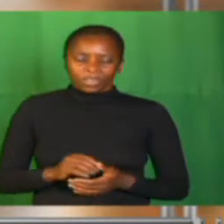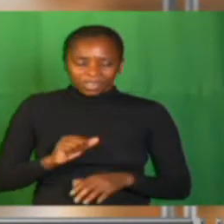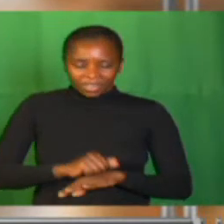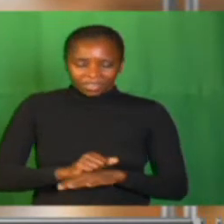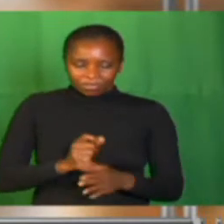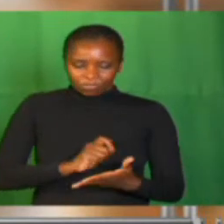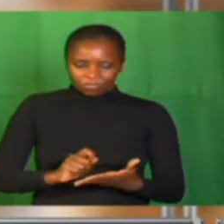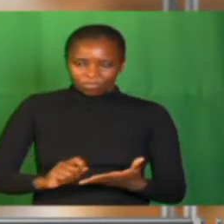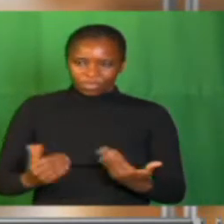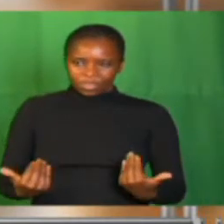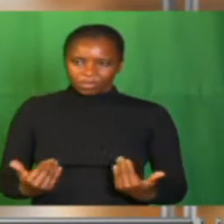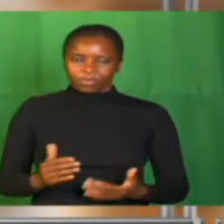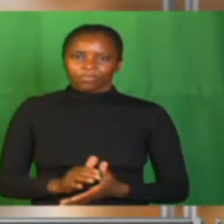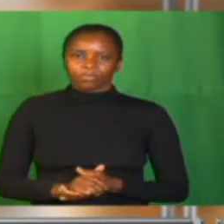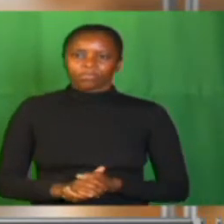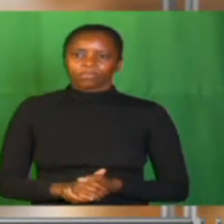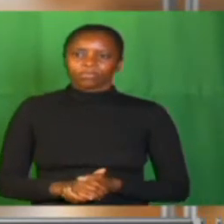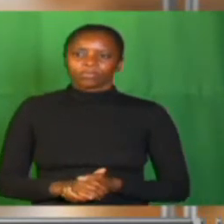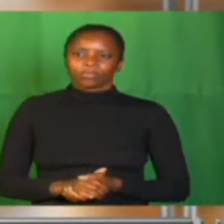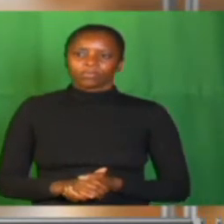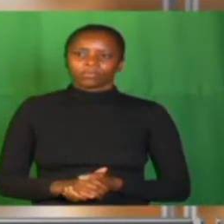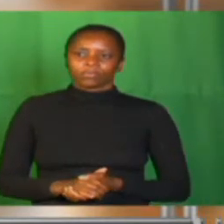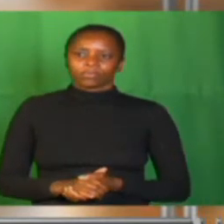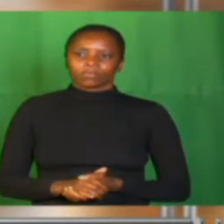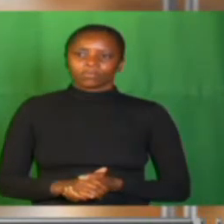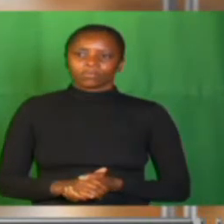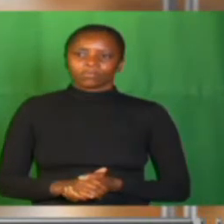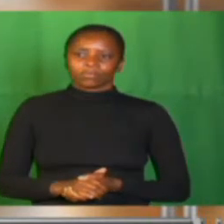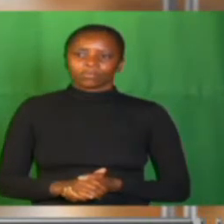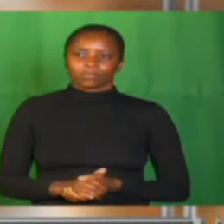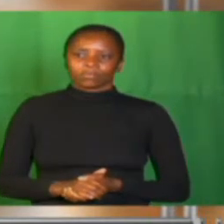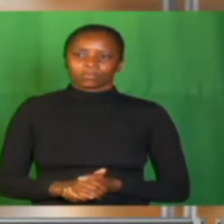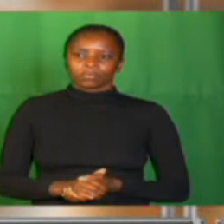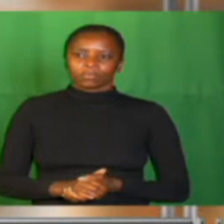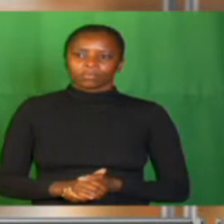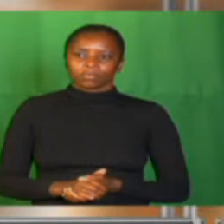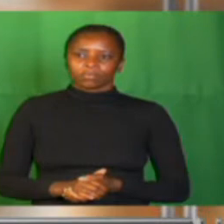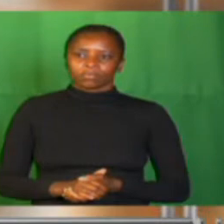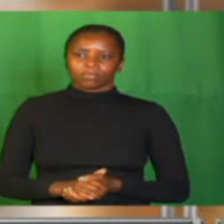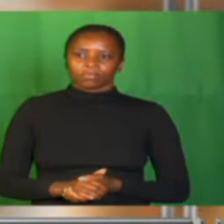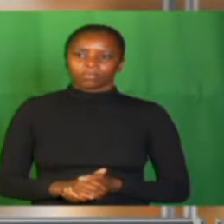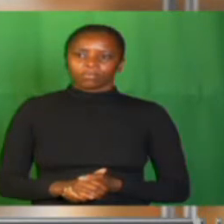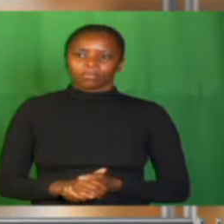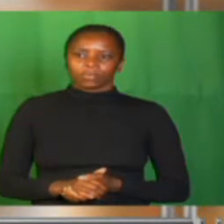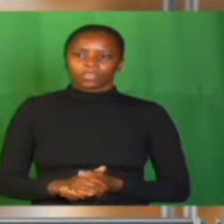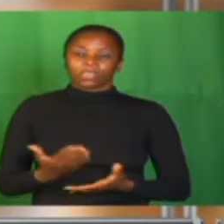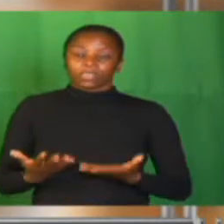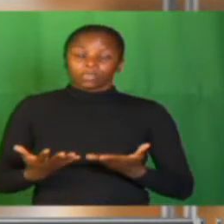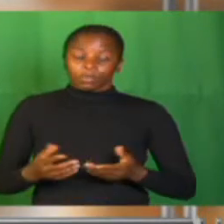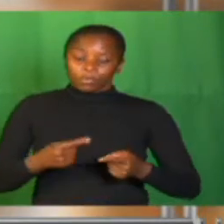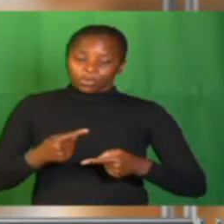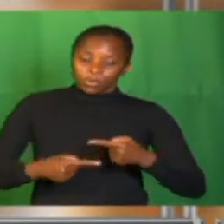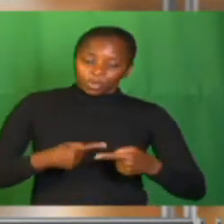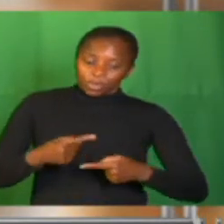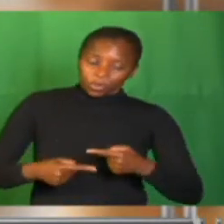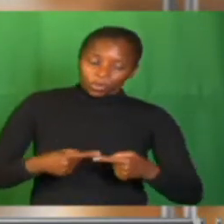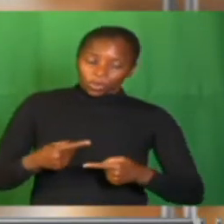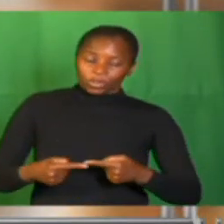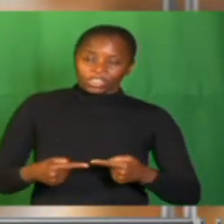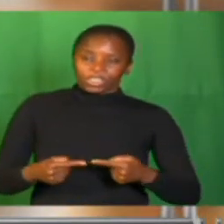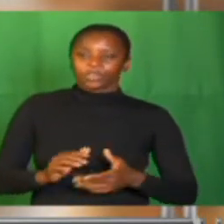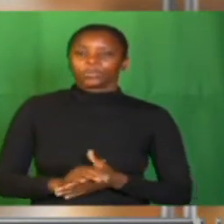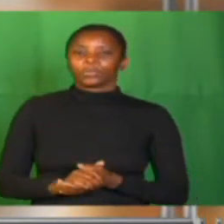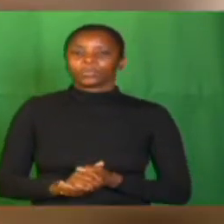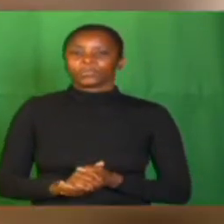do it and get back to us. Okay. Unfortunately, we have to continue with the lesson. We have